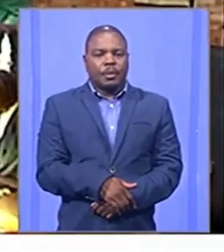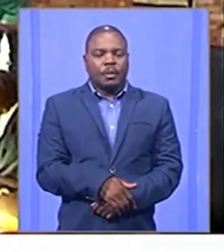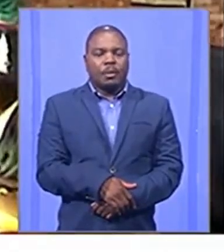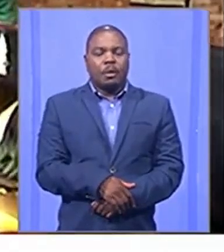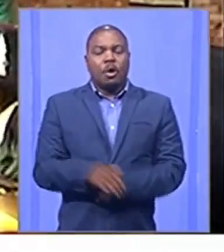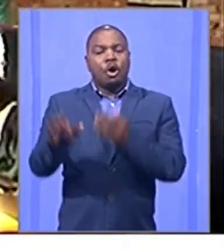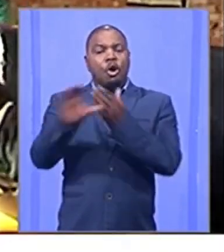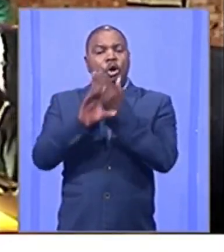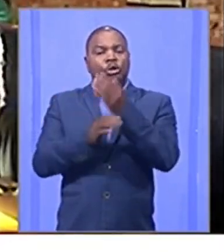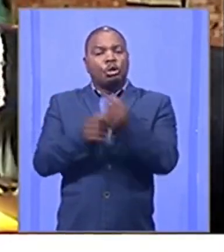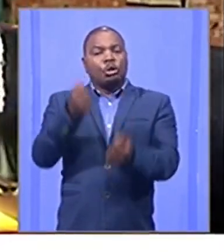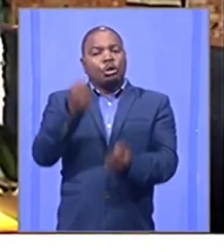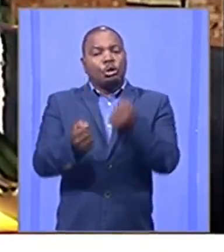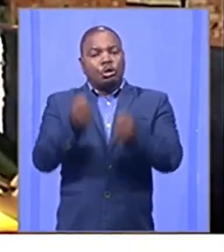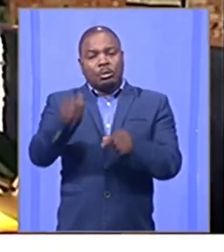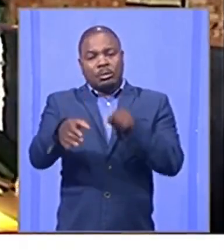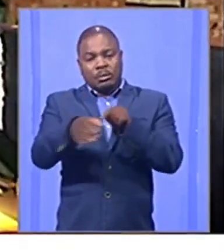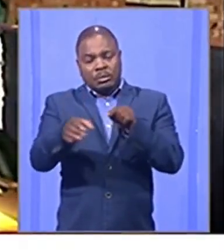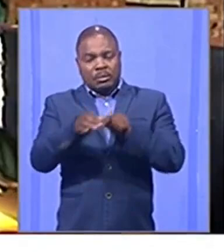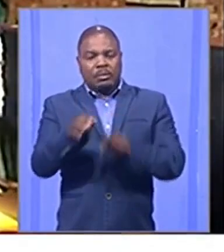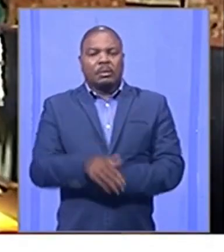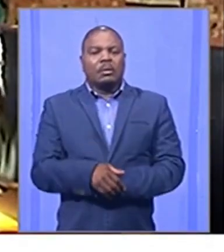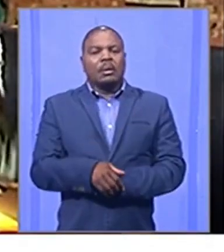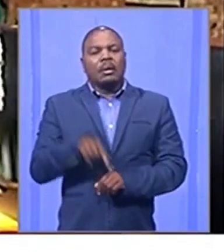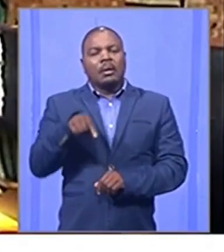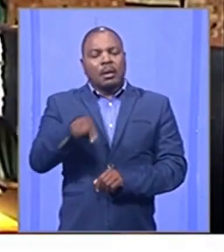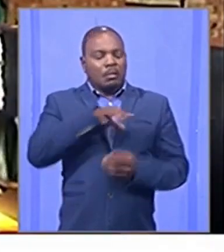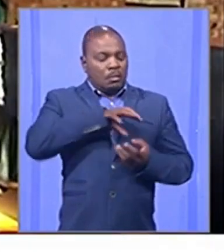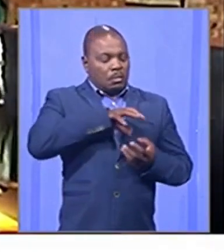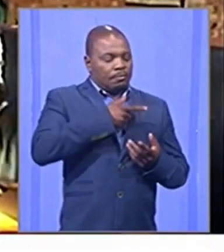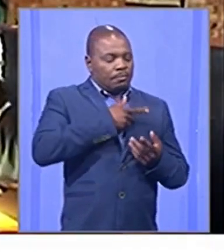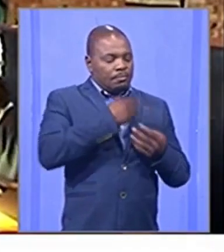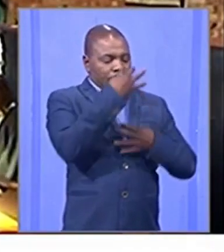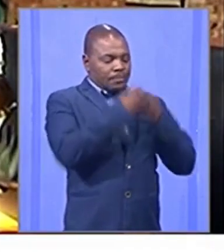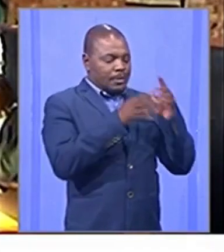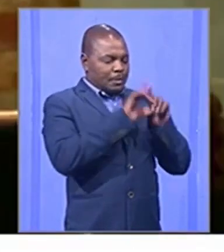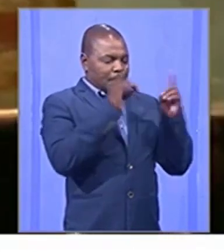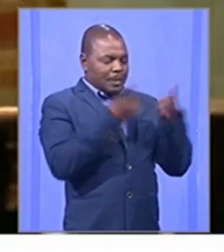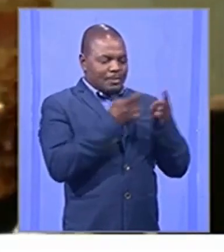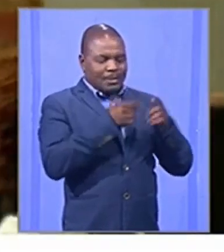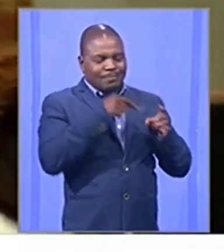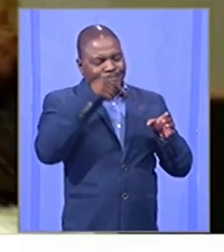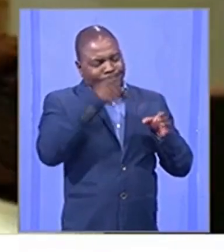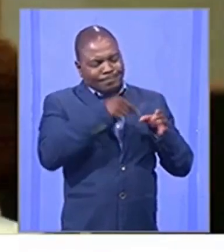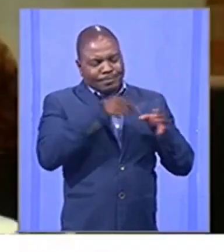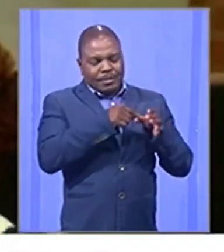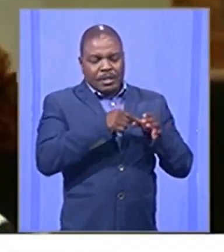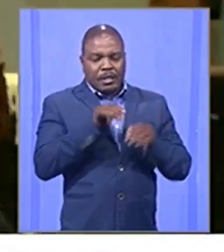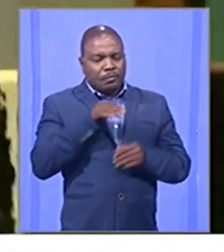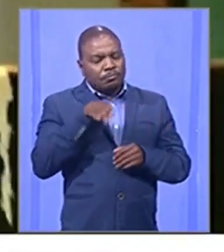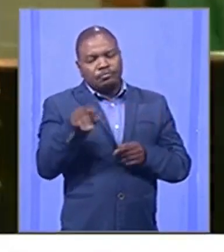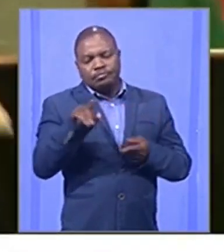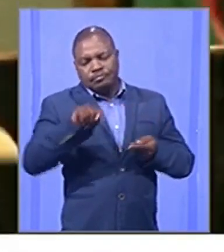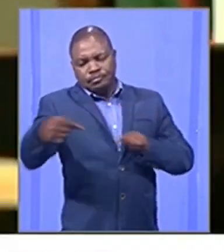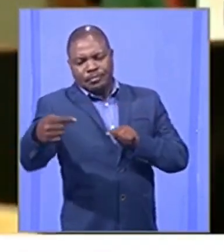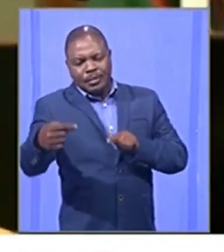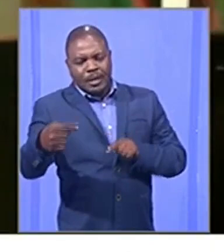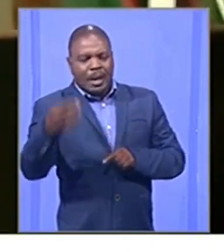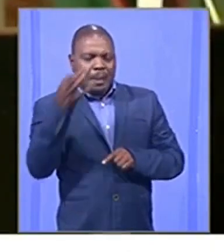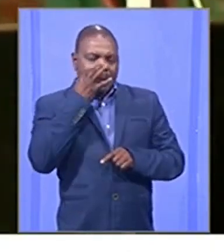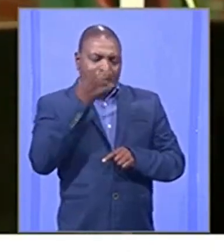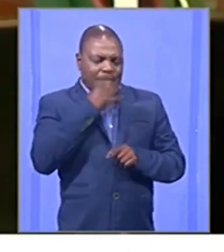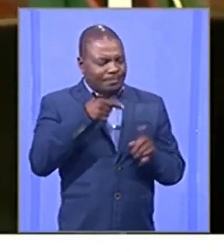Kgotlatshekelo ya molaotheo e tlositse boikuelo ba ditirelo tsa kgopololo ka gore ga e bone bokatlega mo kgatlhong e e rebotsweng ke kgotlatshekelo